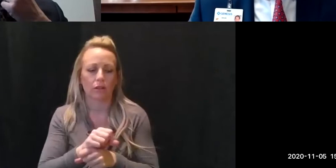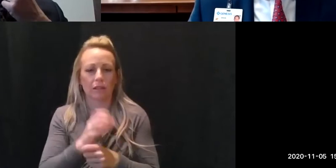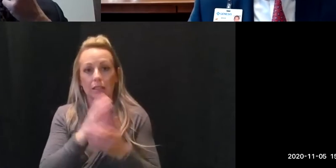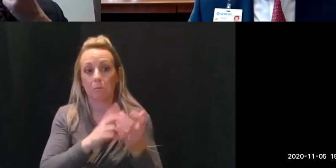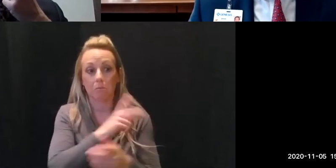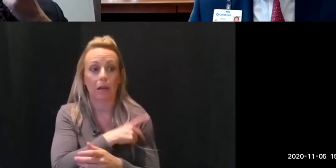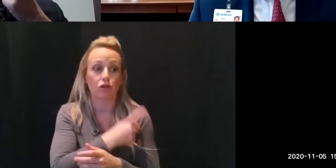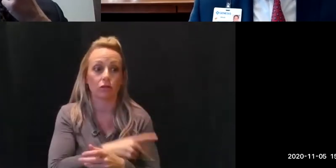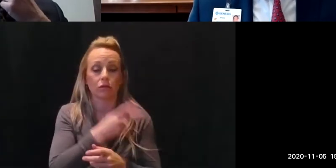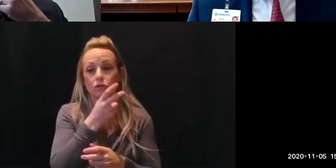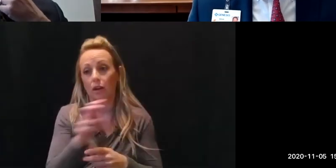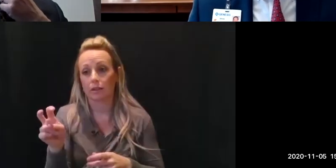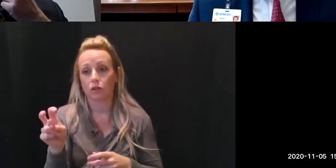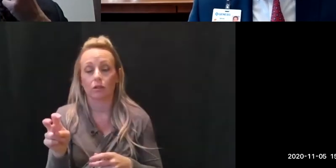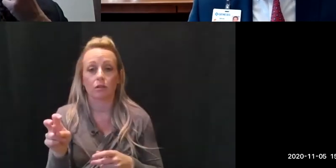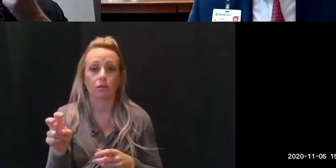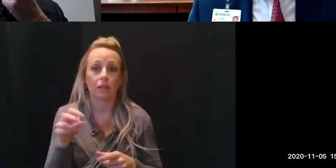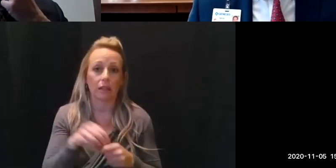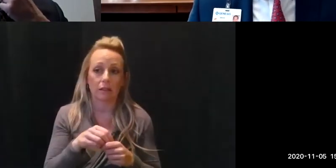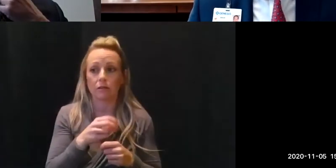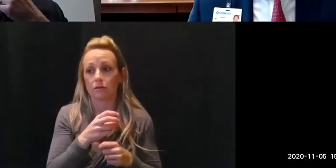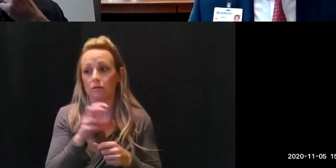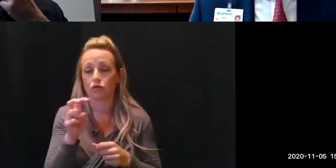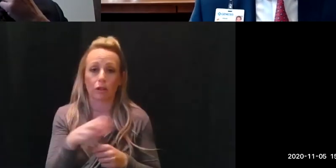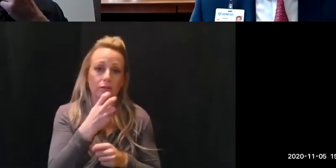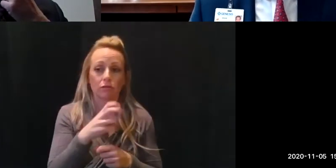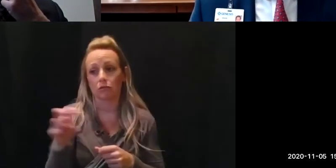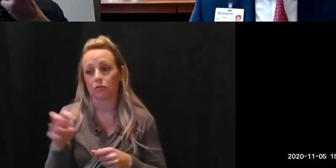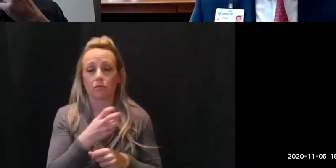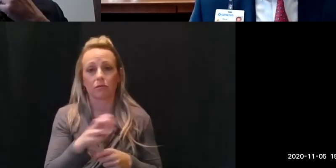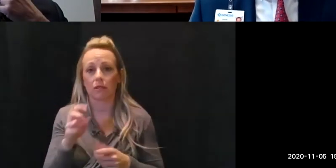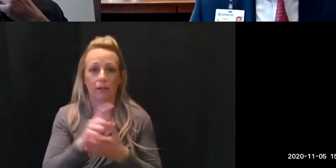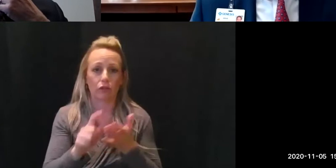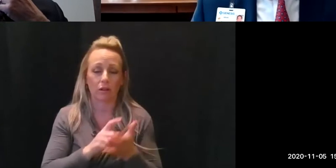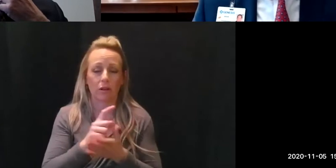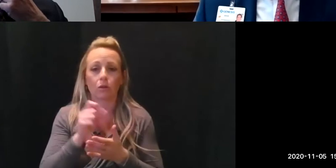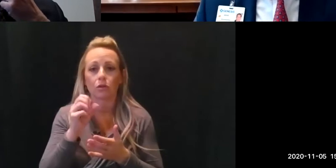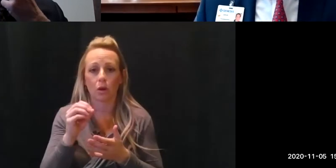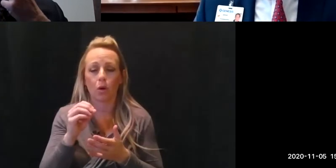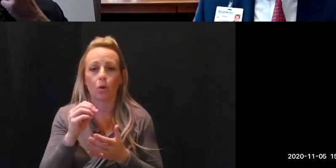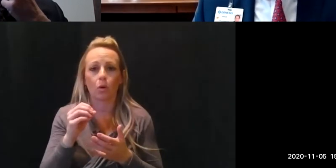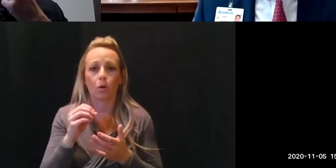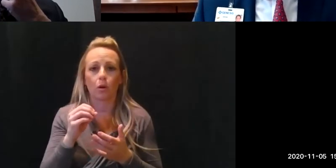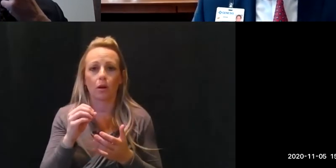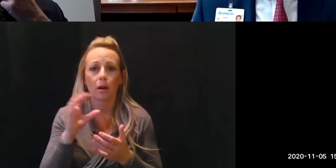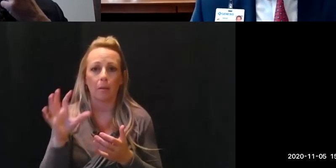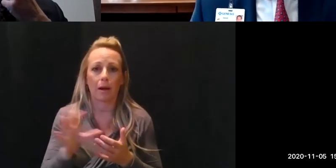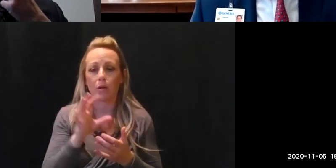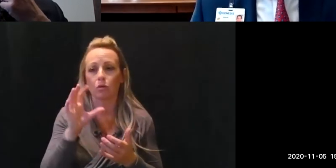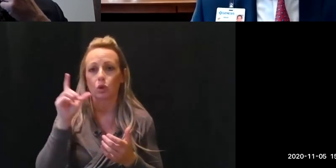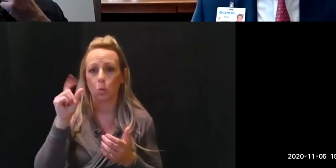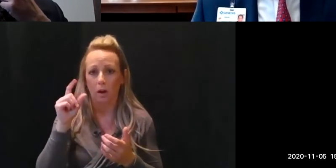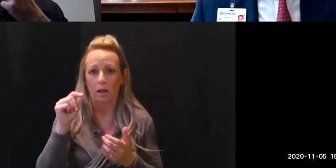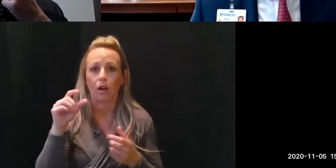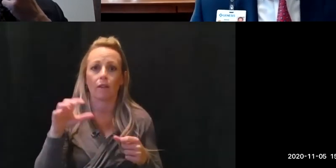are surgical recovery. But we maintain and staff about 20 of our 26 beds on a routine basis.